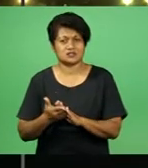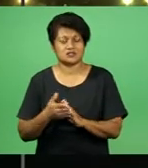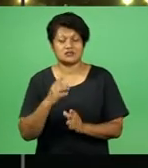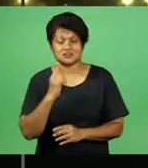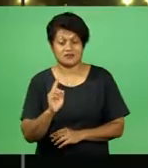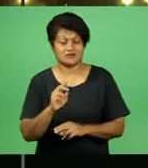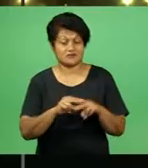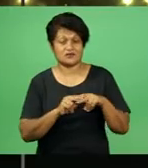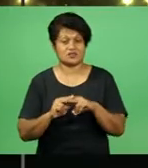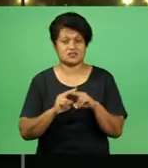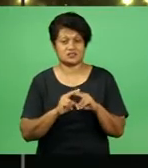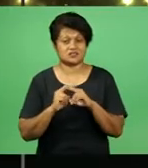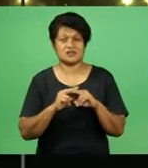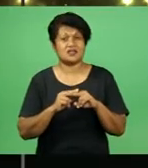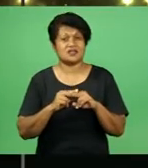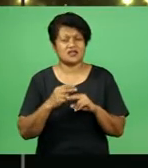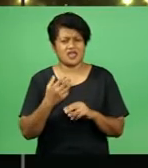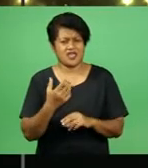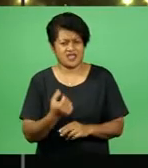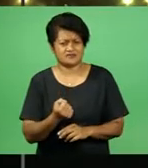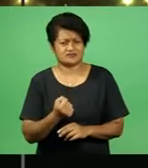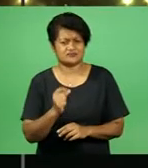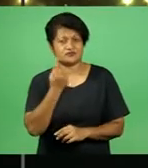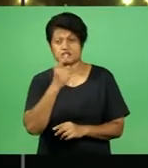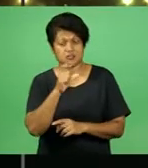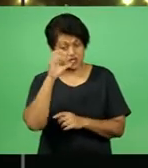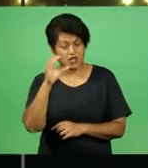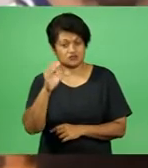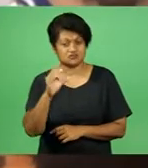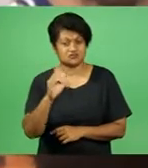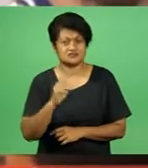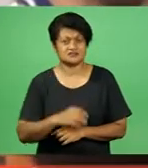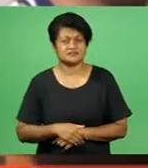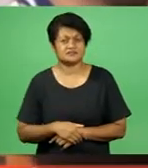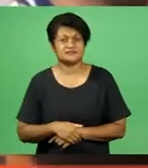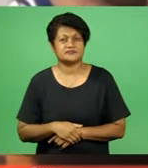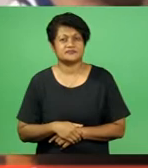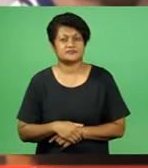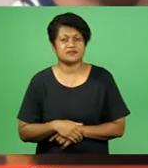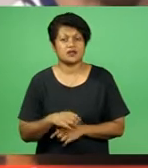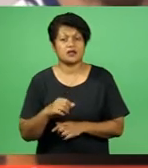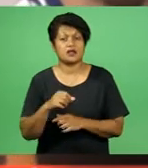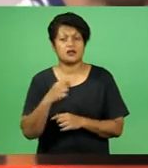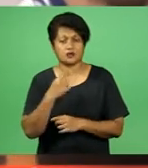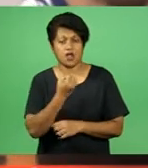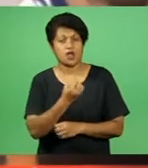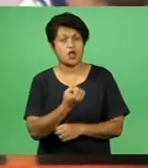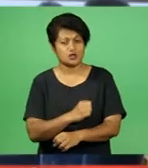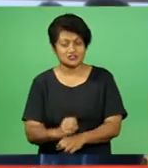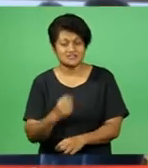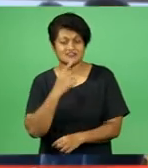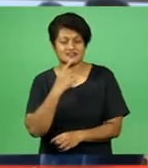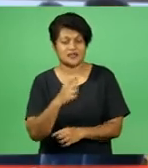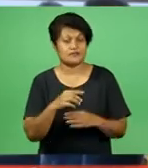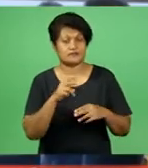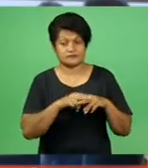first country in the Pacific to decriminalize homosexuality. ILGA Oceania says Fiji is taking the lead in the Pacific in